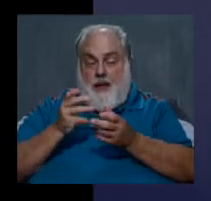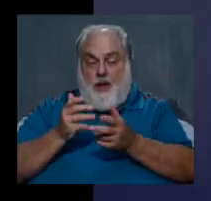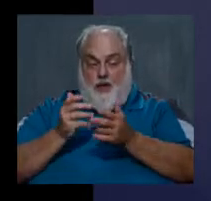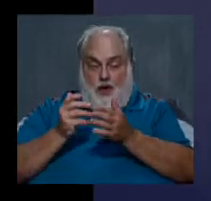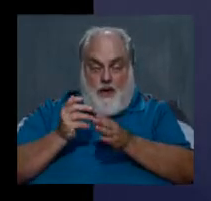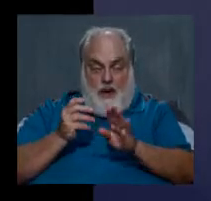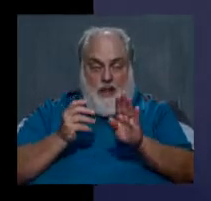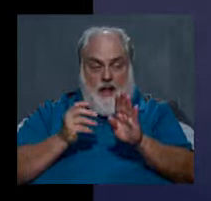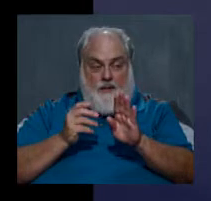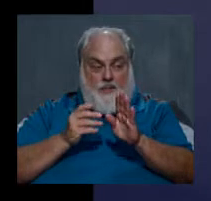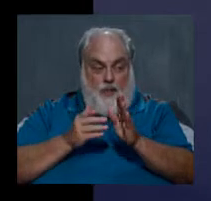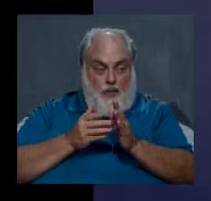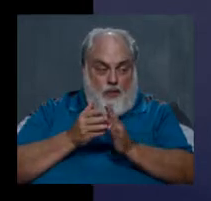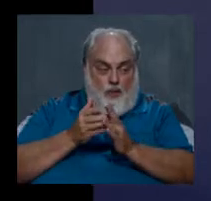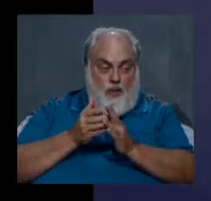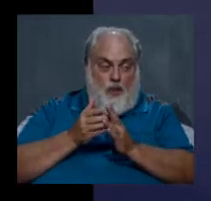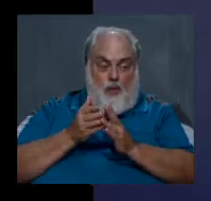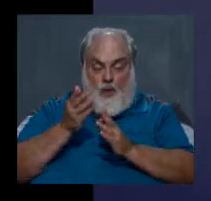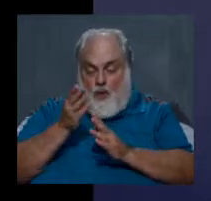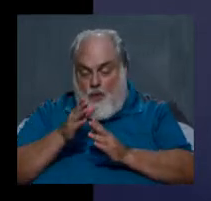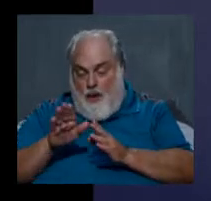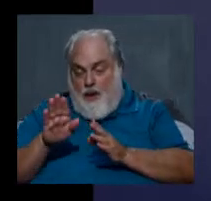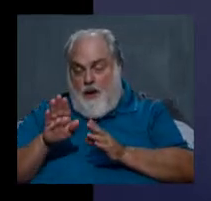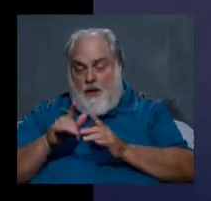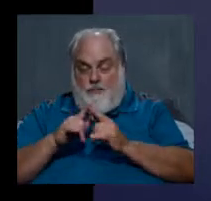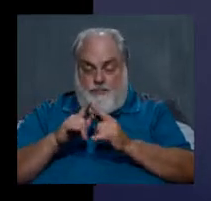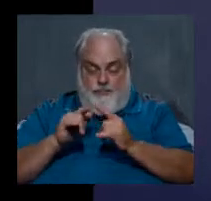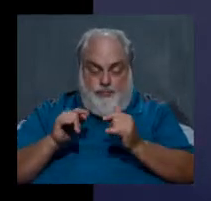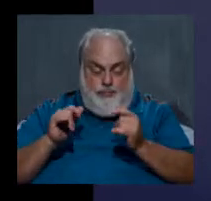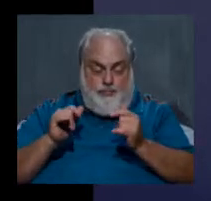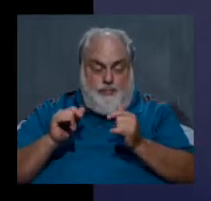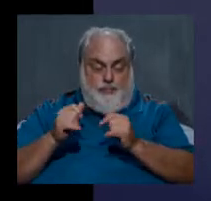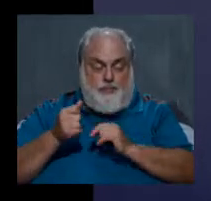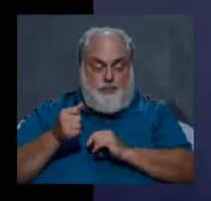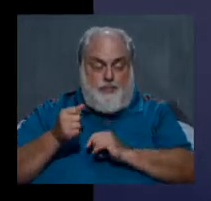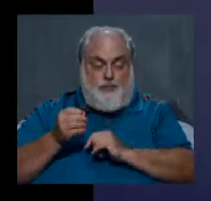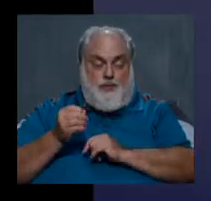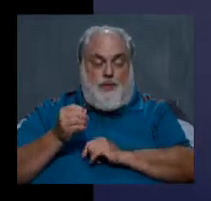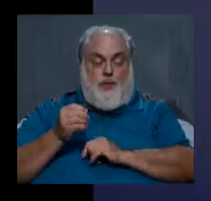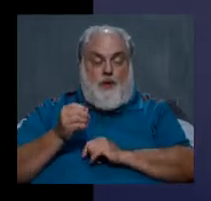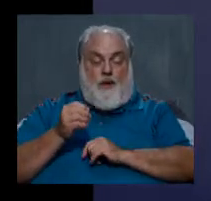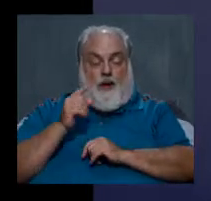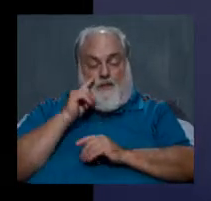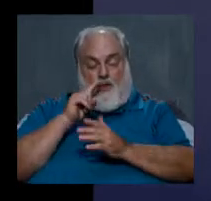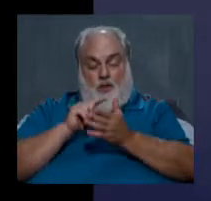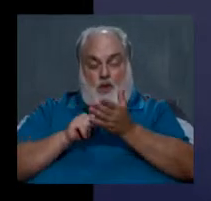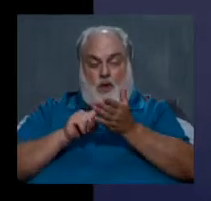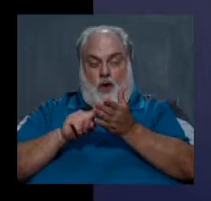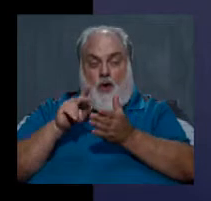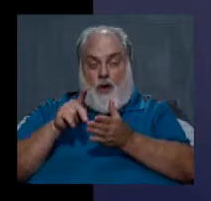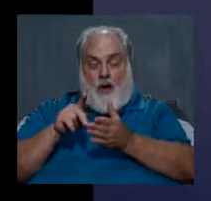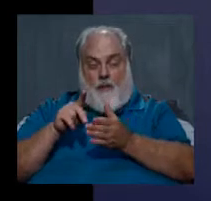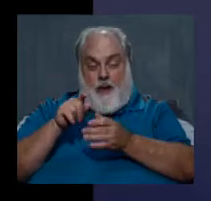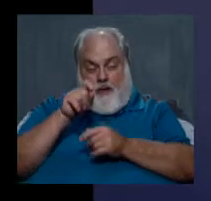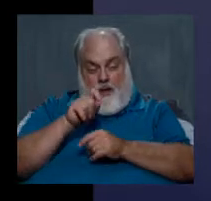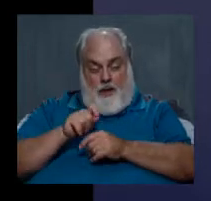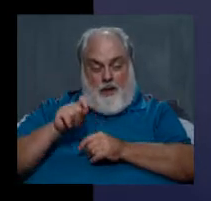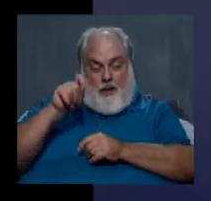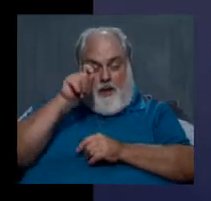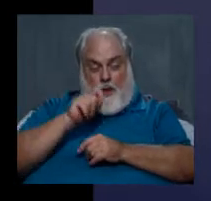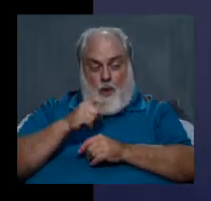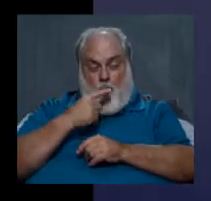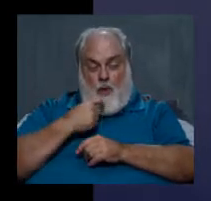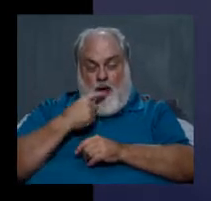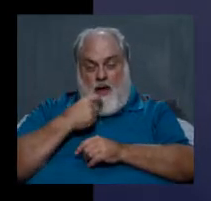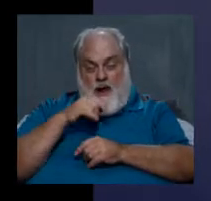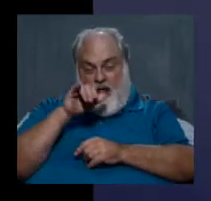left, going through. So if you look at the numbers that are circled in red,